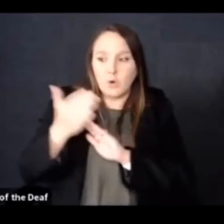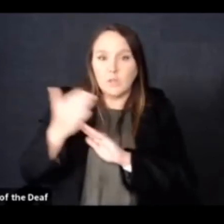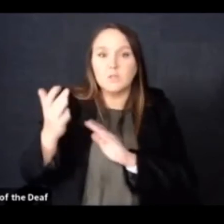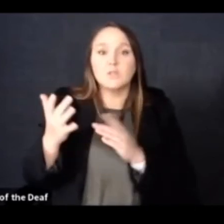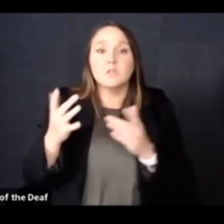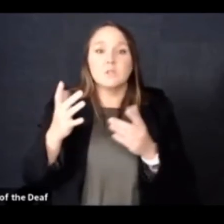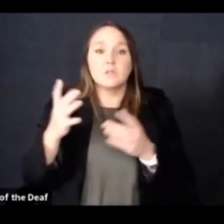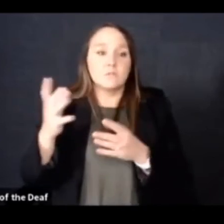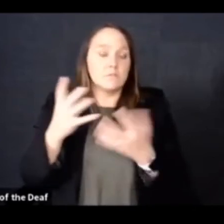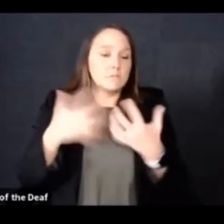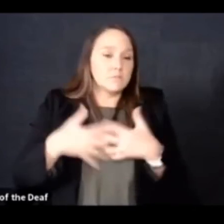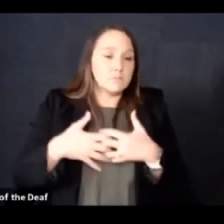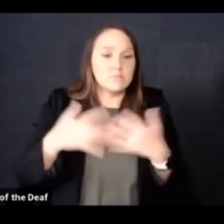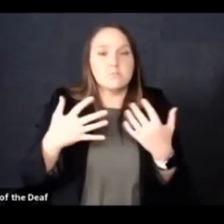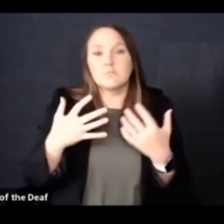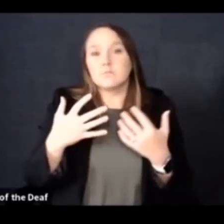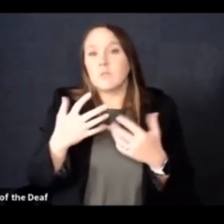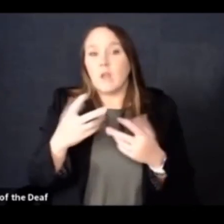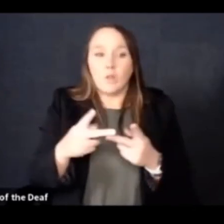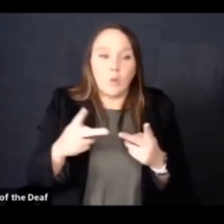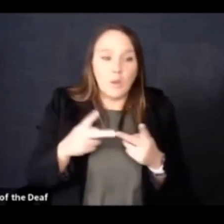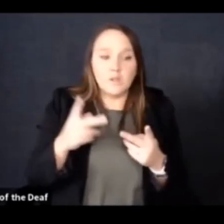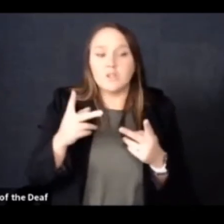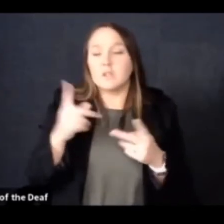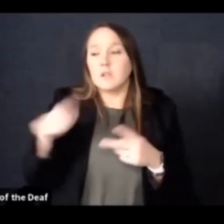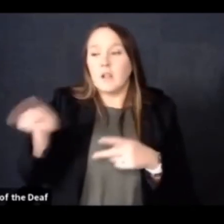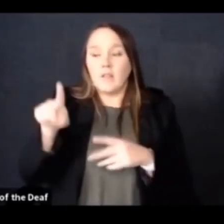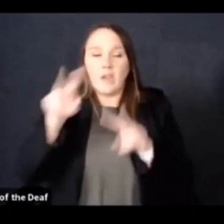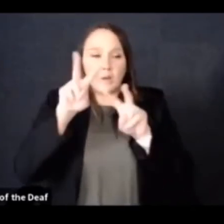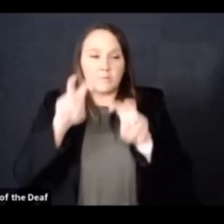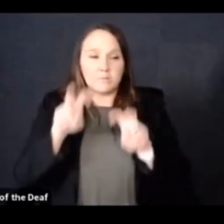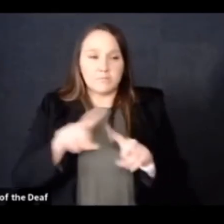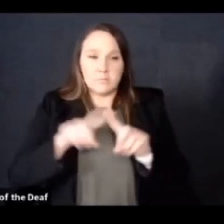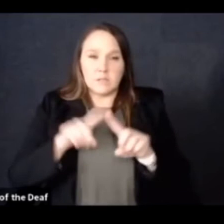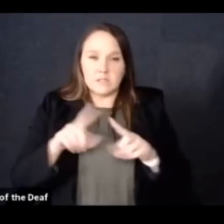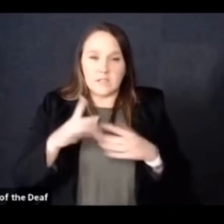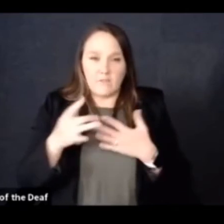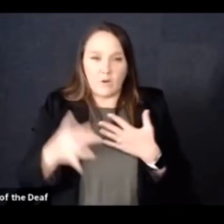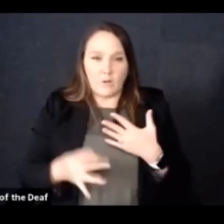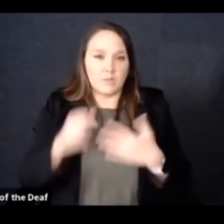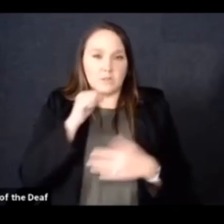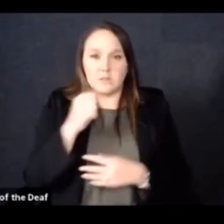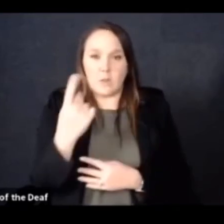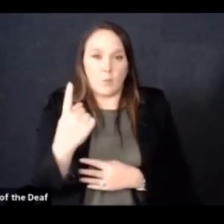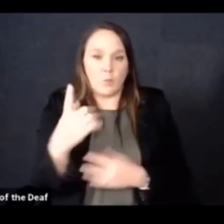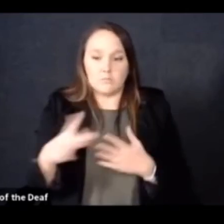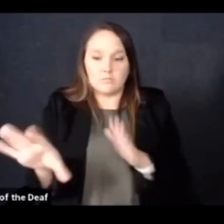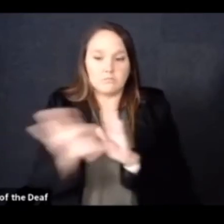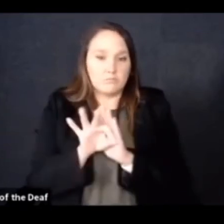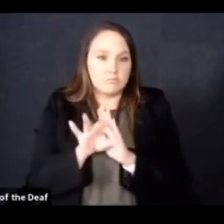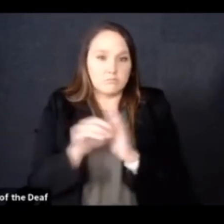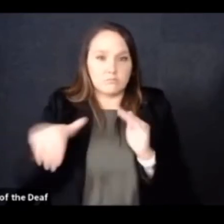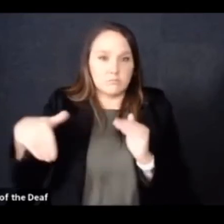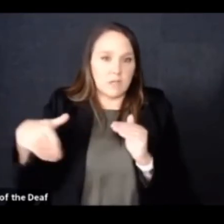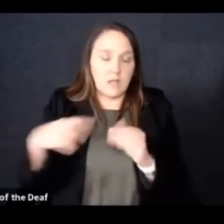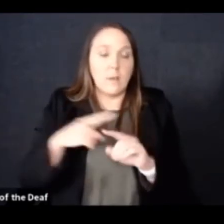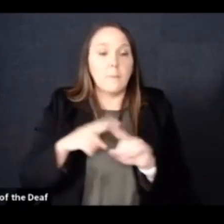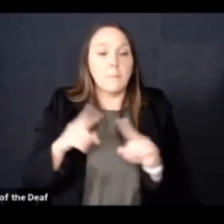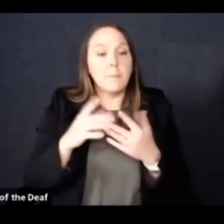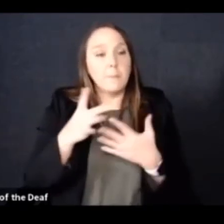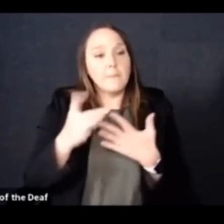more patients. So I think they're looking at lots of different options, and I don't think any one option has been chosen yet, but there are lots of different